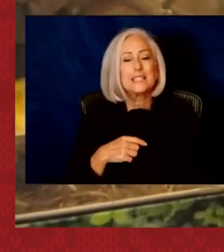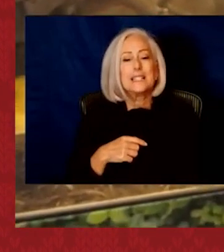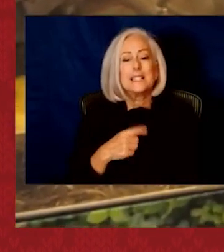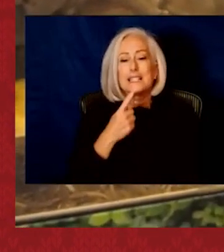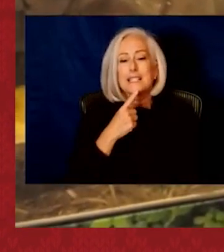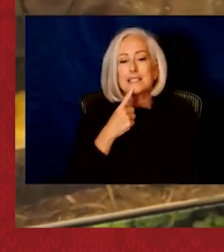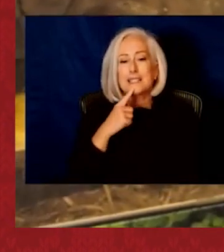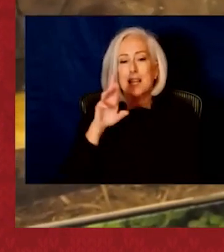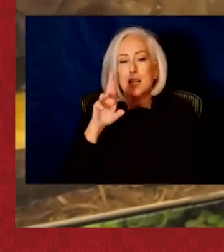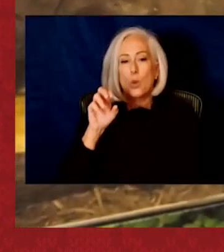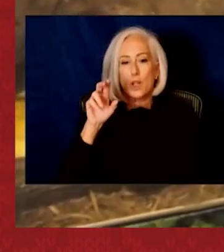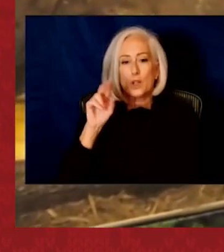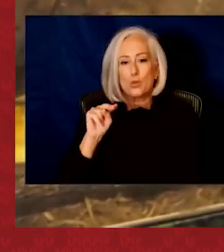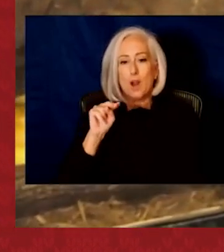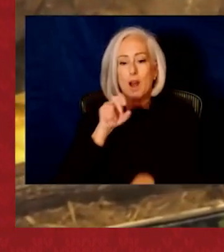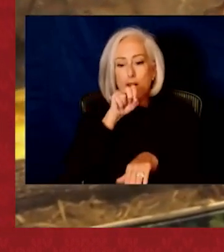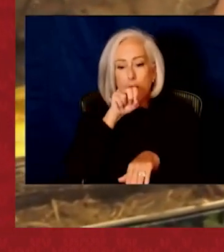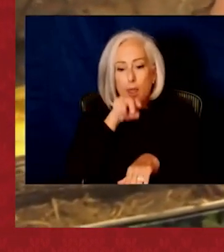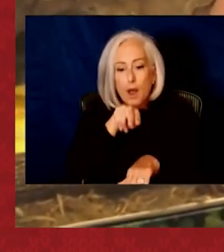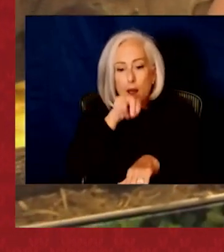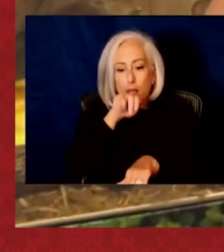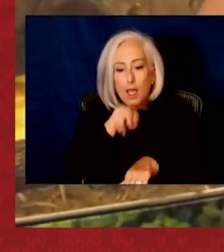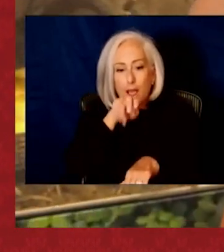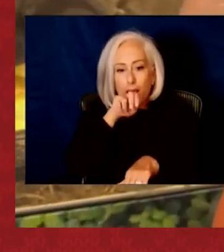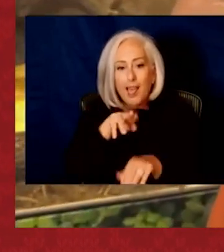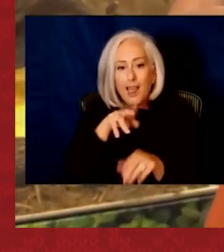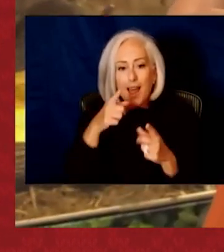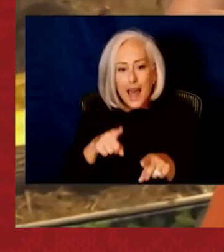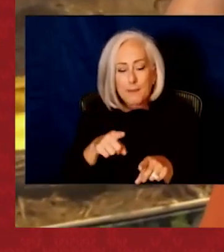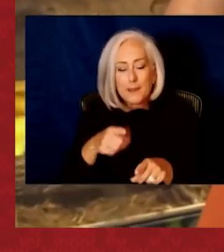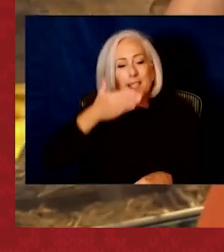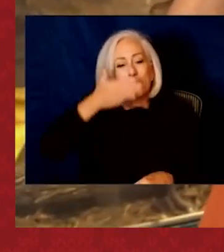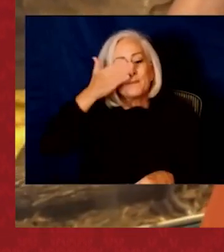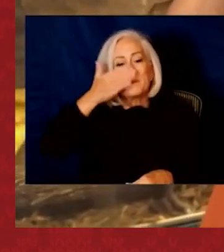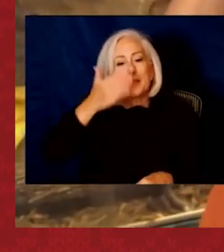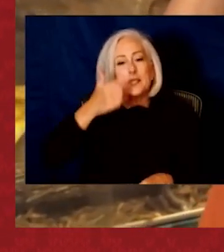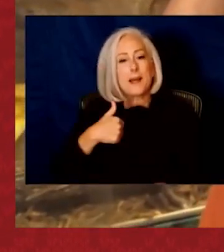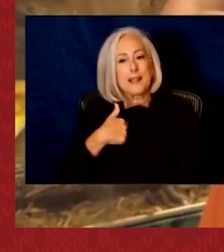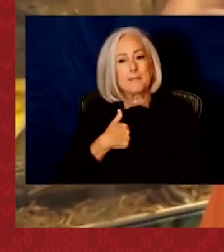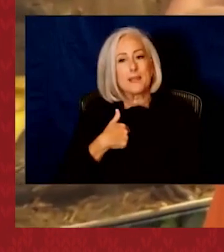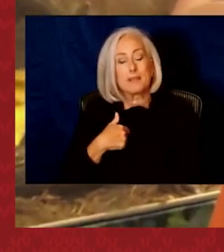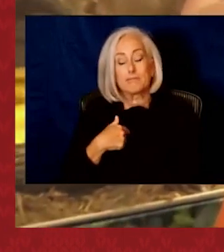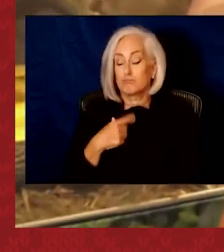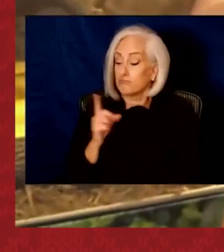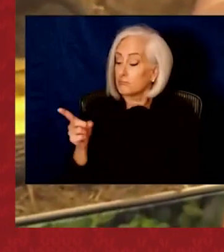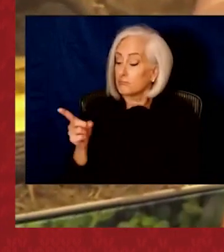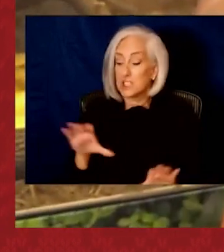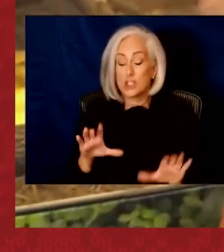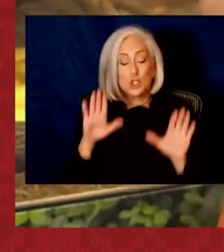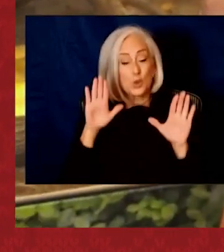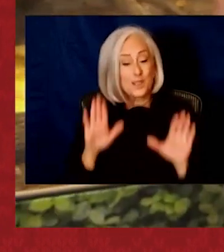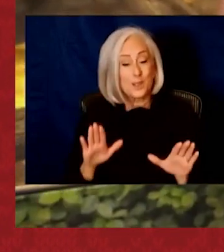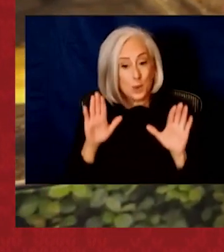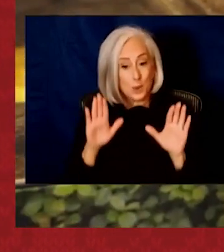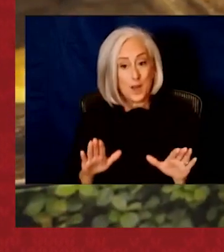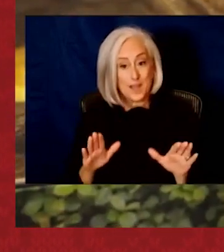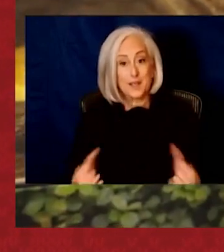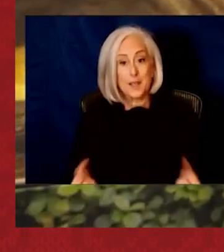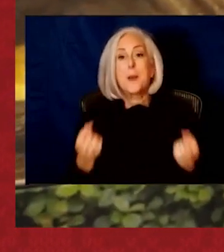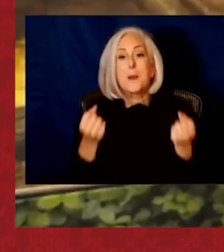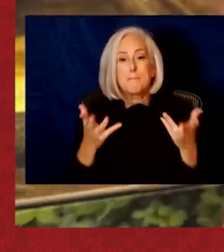actually smelling me. Yeah, right? Right. And she's doing wonderfully. There's a lot of folks out there that we would probably shy away